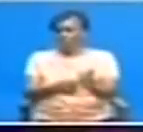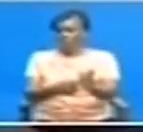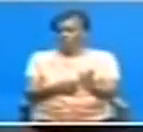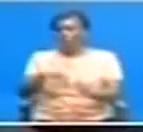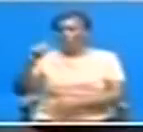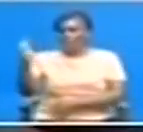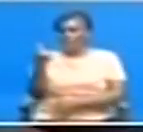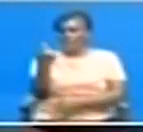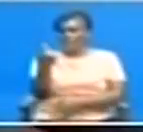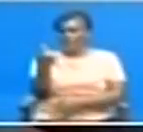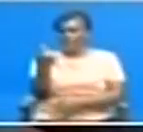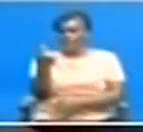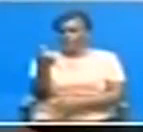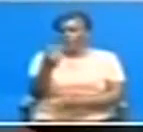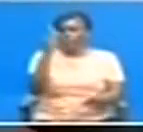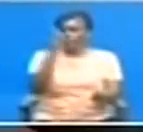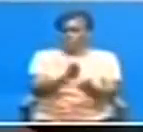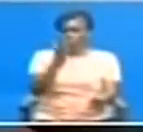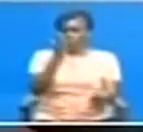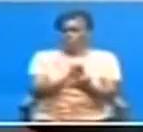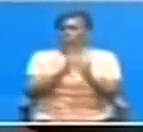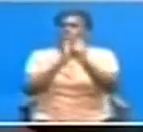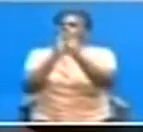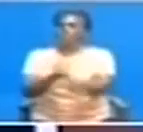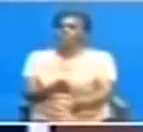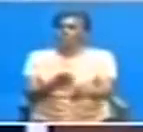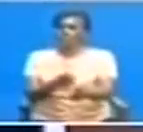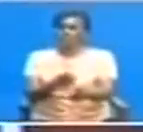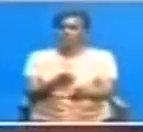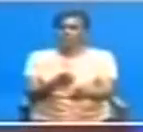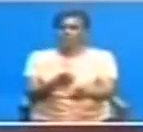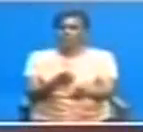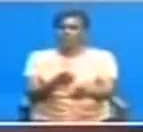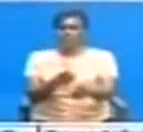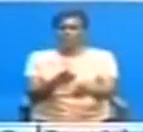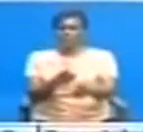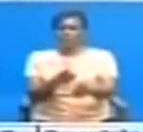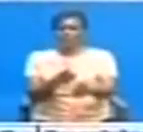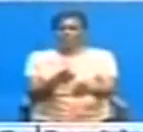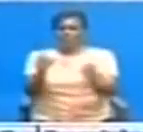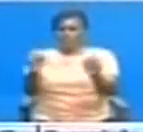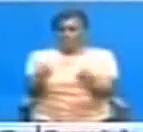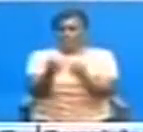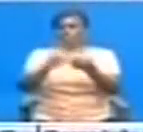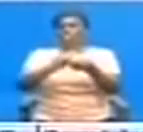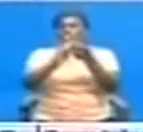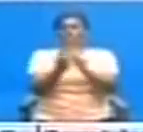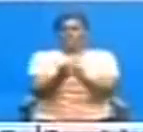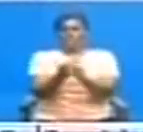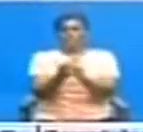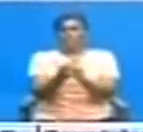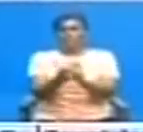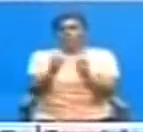that Kenyans have the true gift of giving. But his testimony has drastically changed.